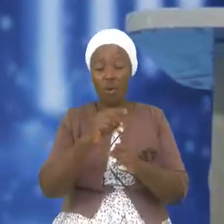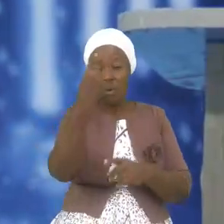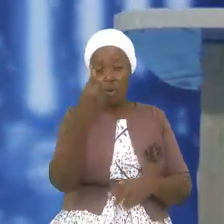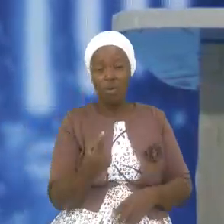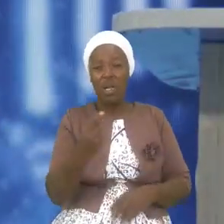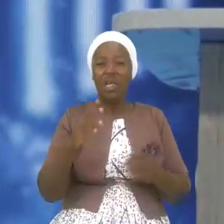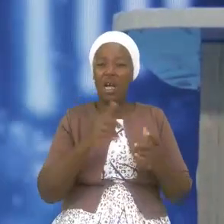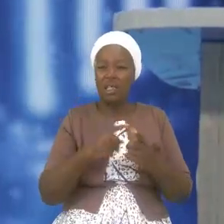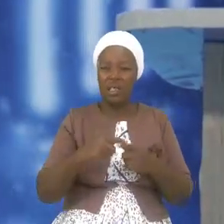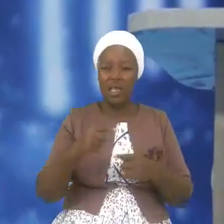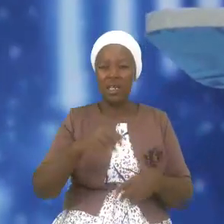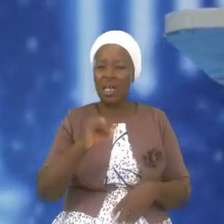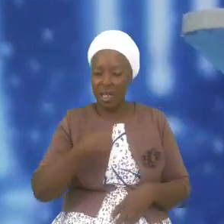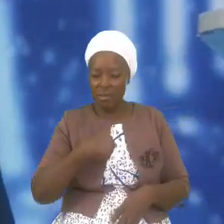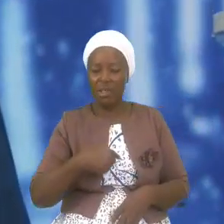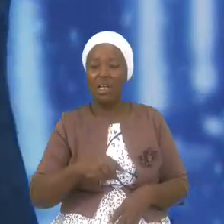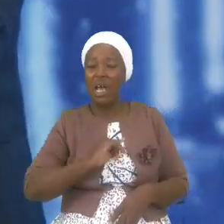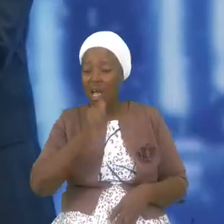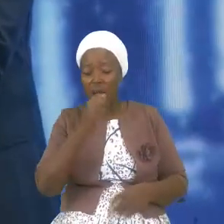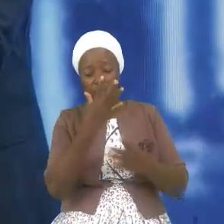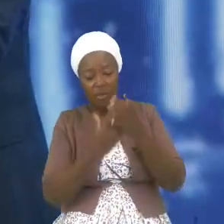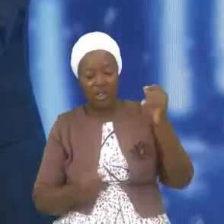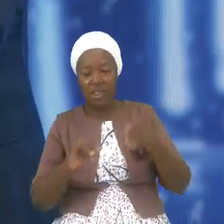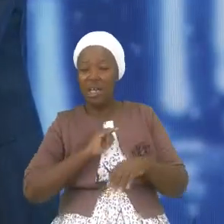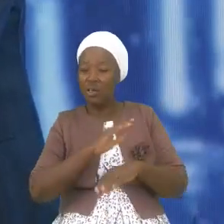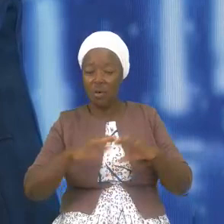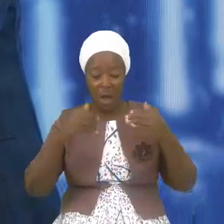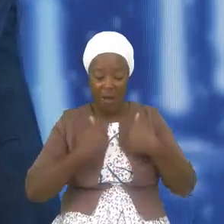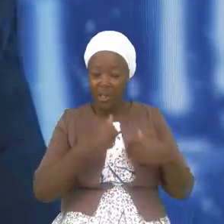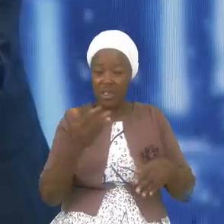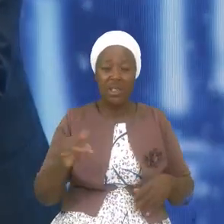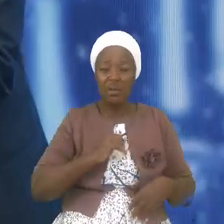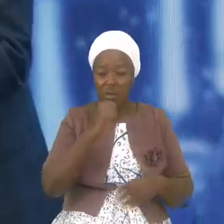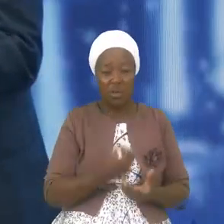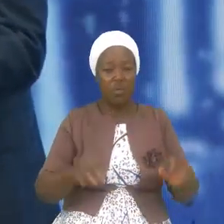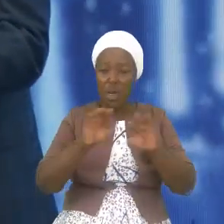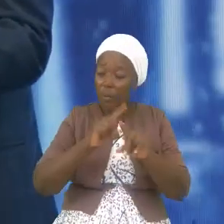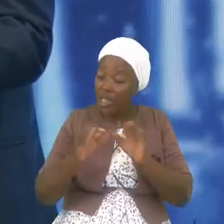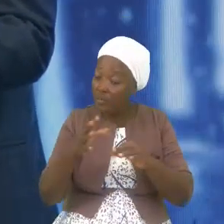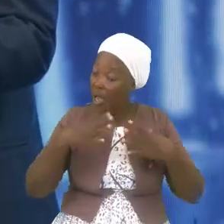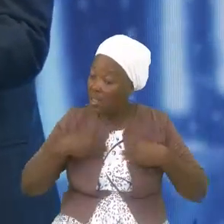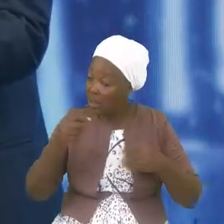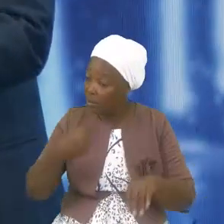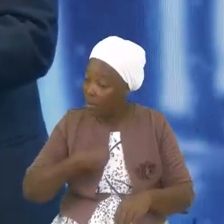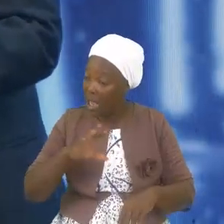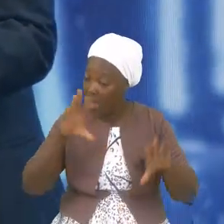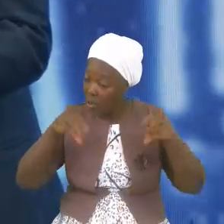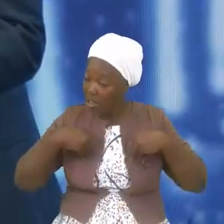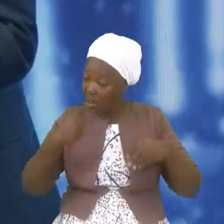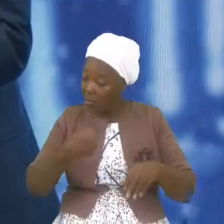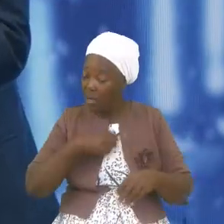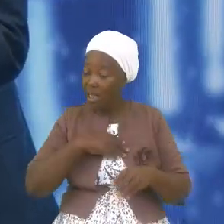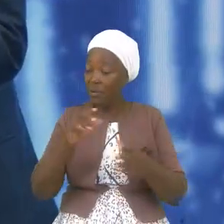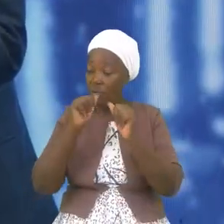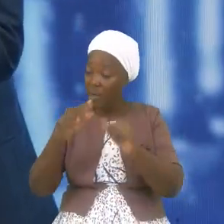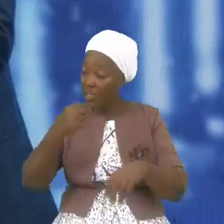worthy. But if you will accept me, if you will bless me, if you speak your word of healing and your word